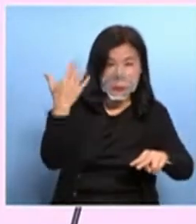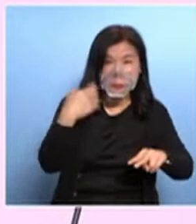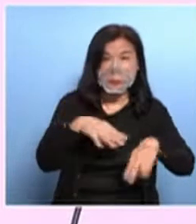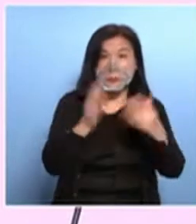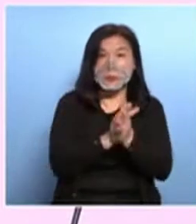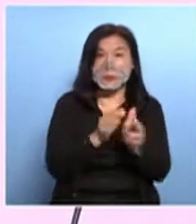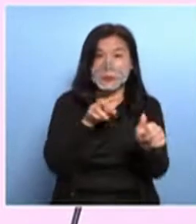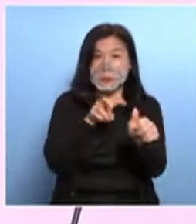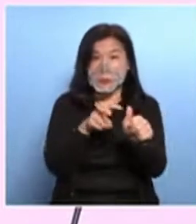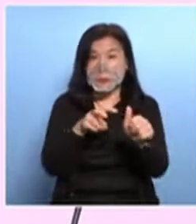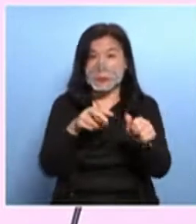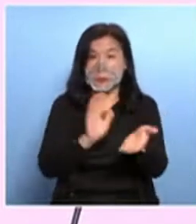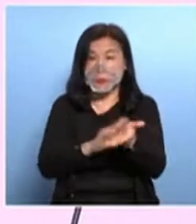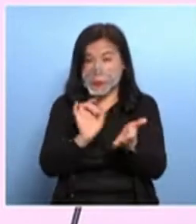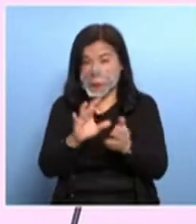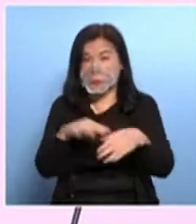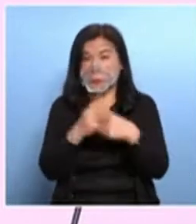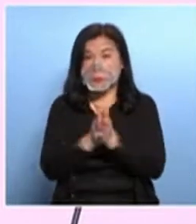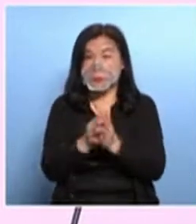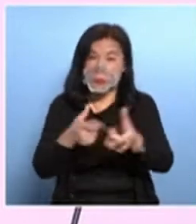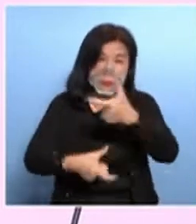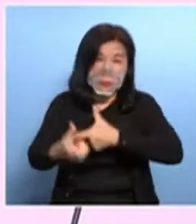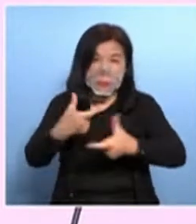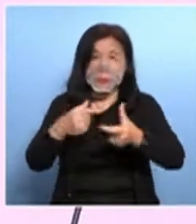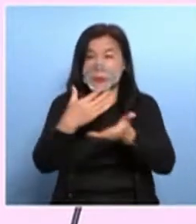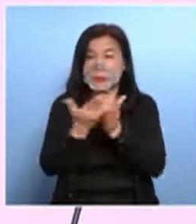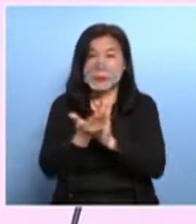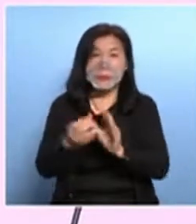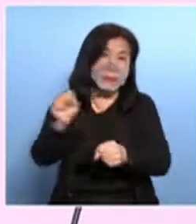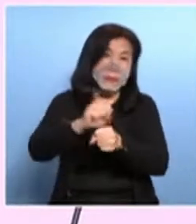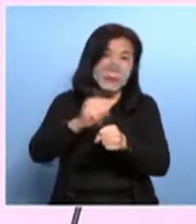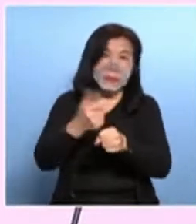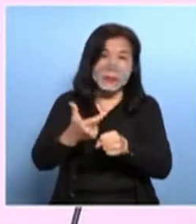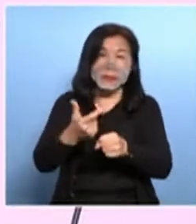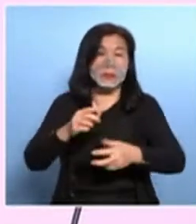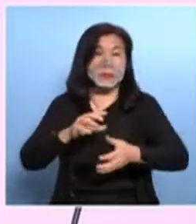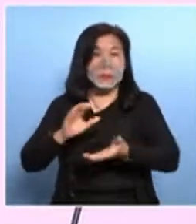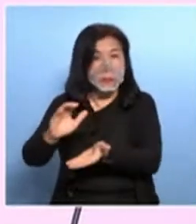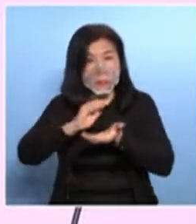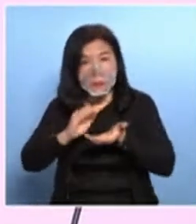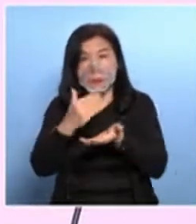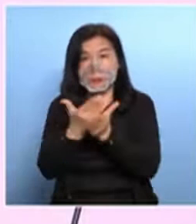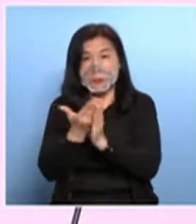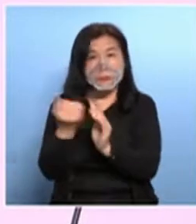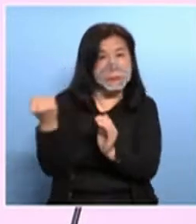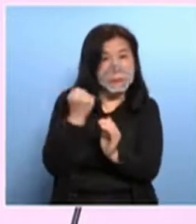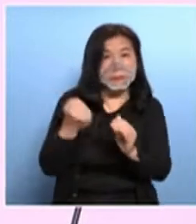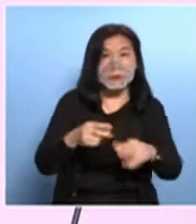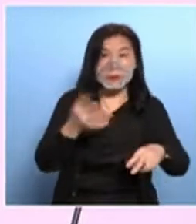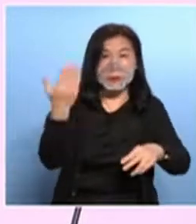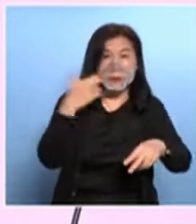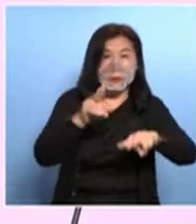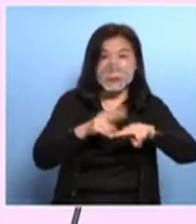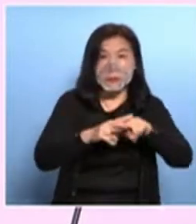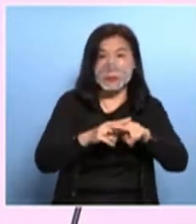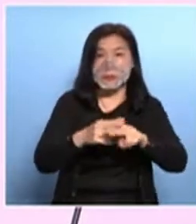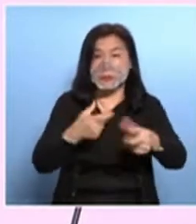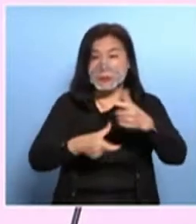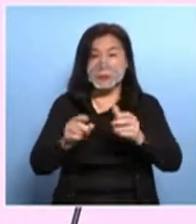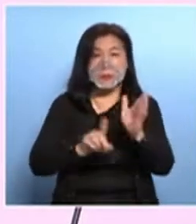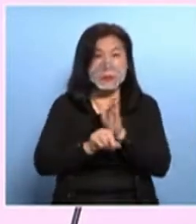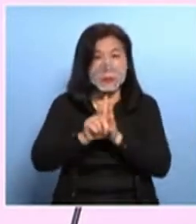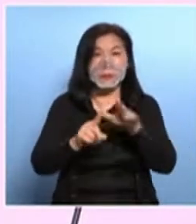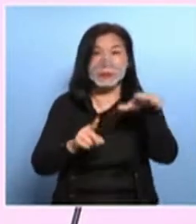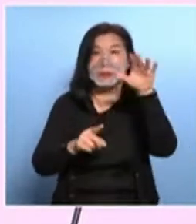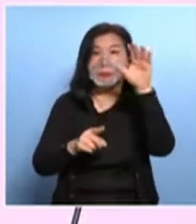In the mainland, the epidemic was contained effectively last year. Production activities have revived and the external trade has put up a